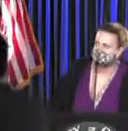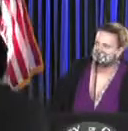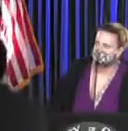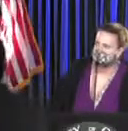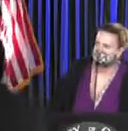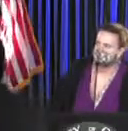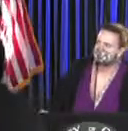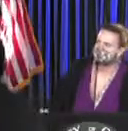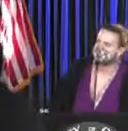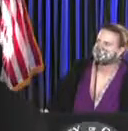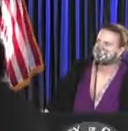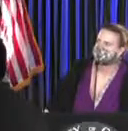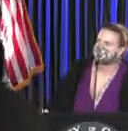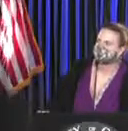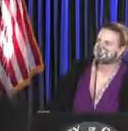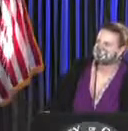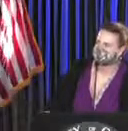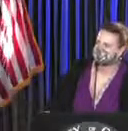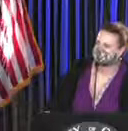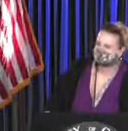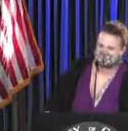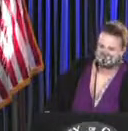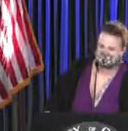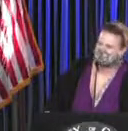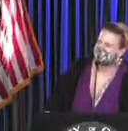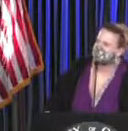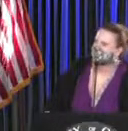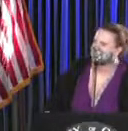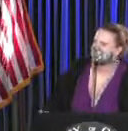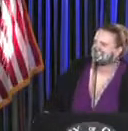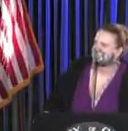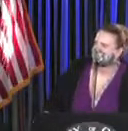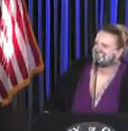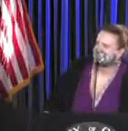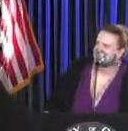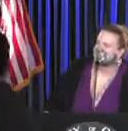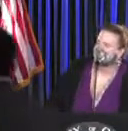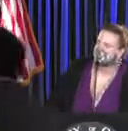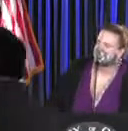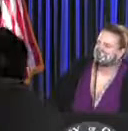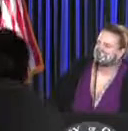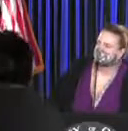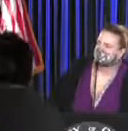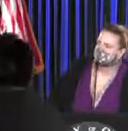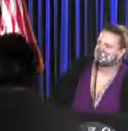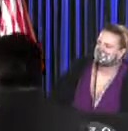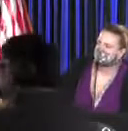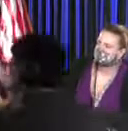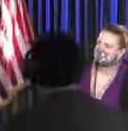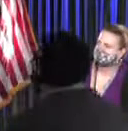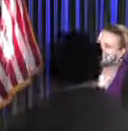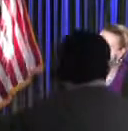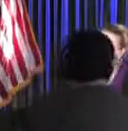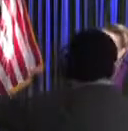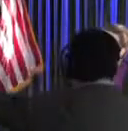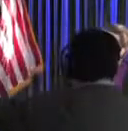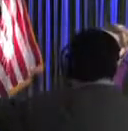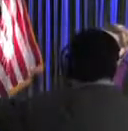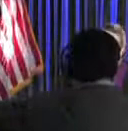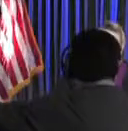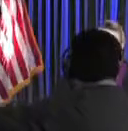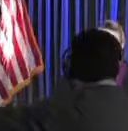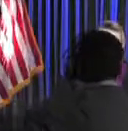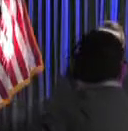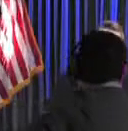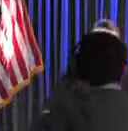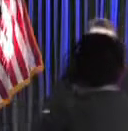more And anyway. I really want to see you. So I like this shot. I think this works really well. Yeah, Because when you're speaking, I will know you.